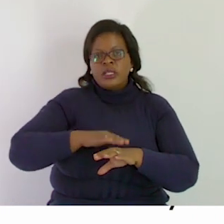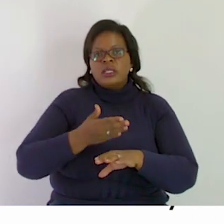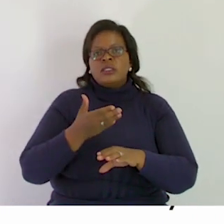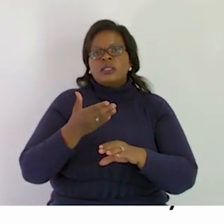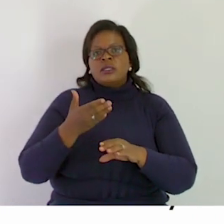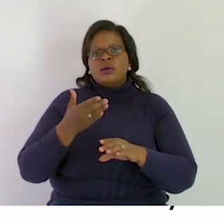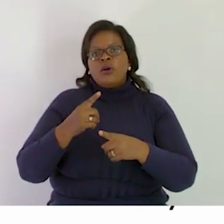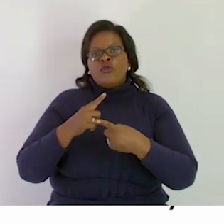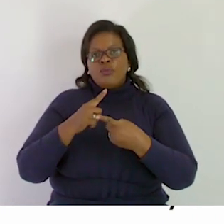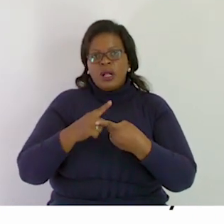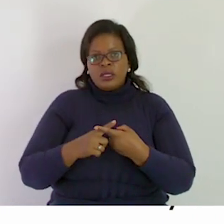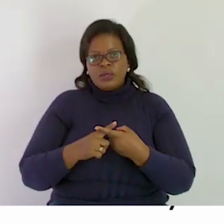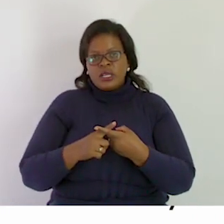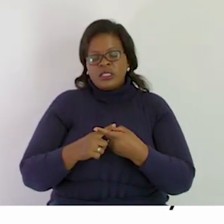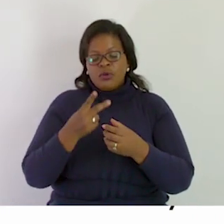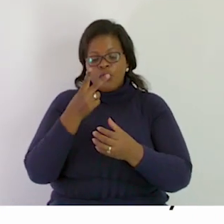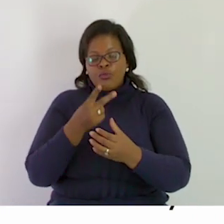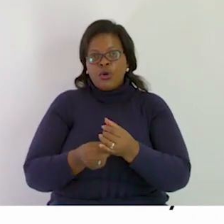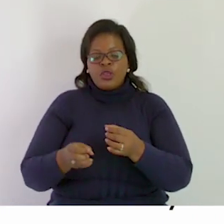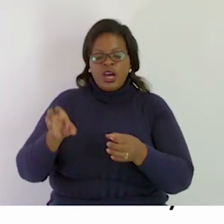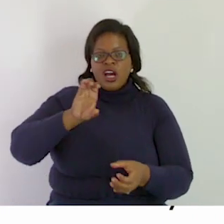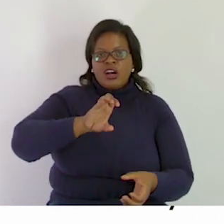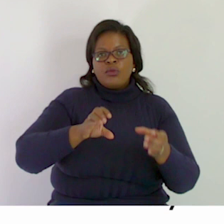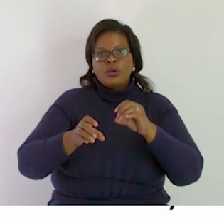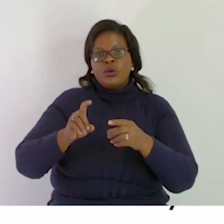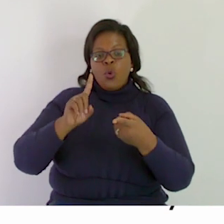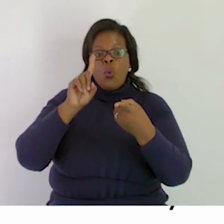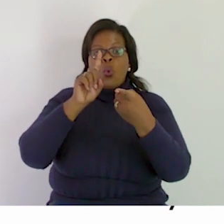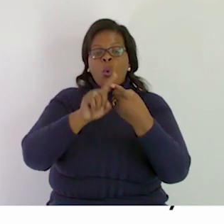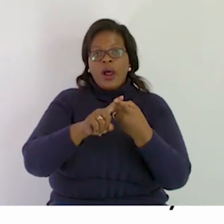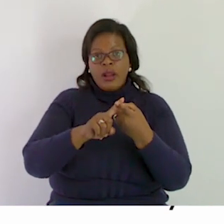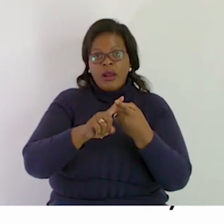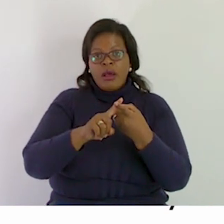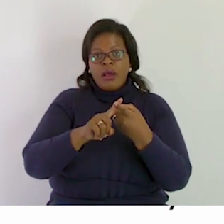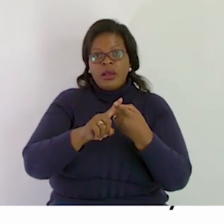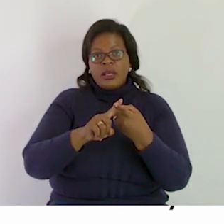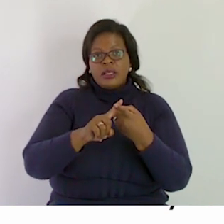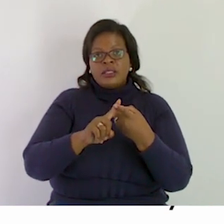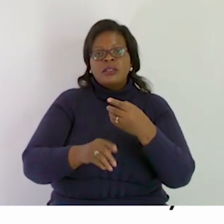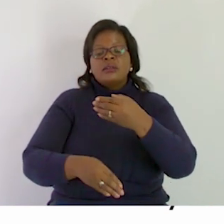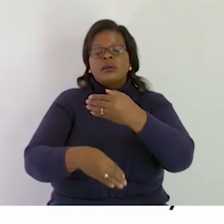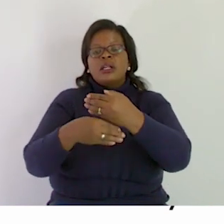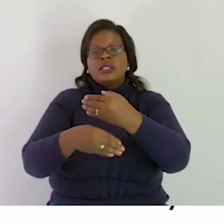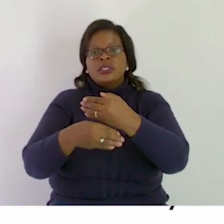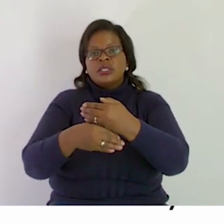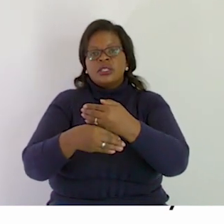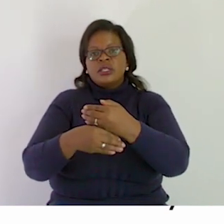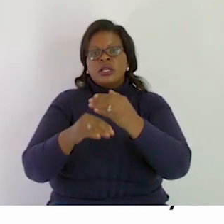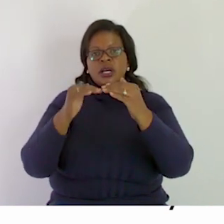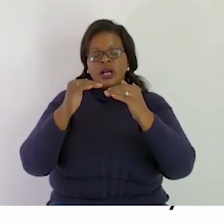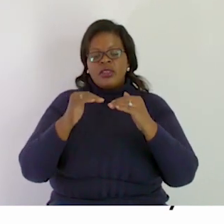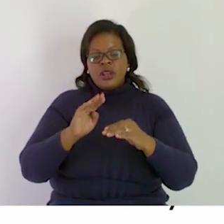commutative, but the first one, which is A, only has addition operations.